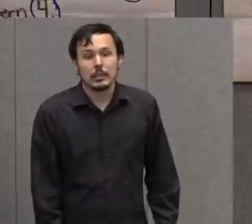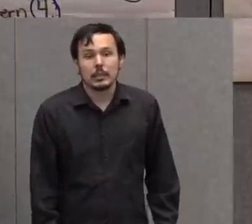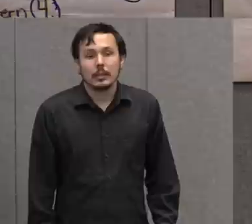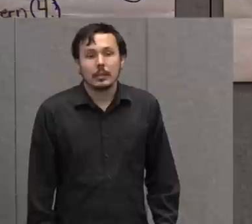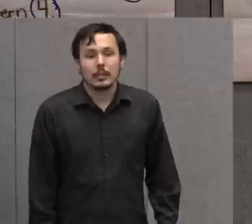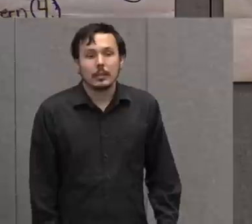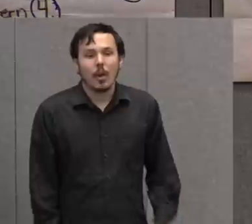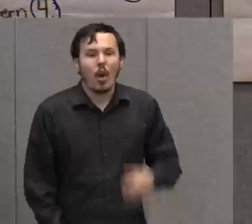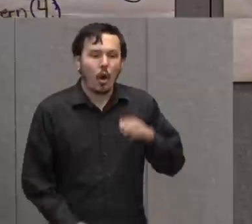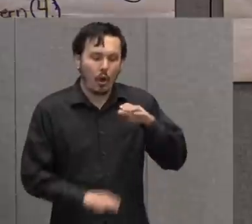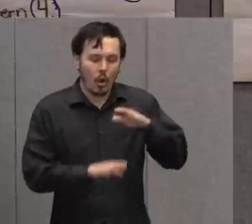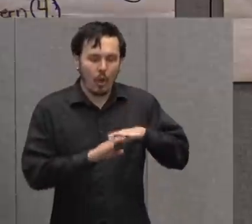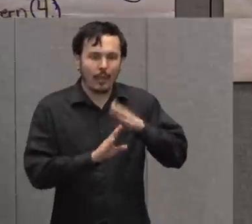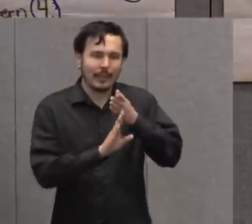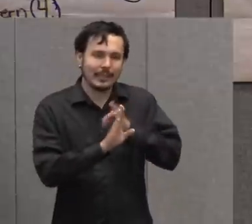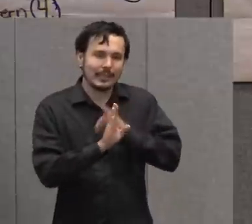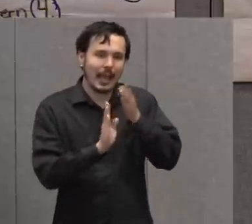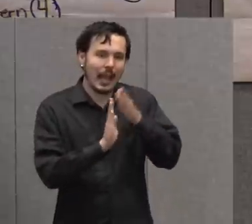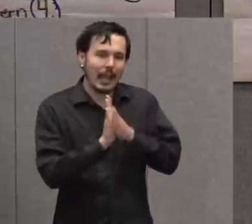on the sides.